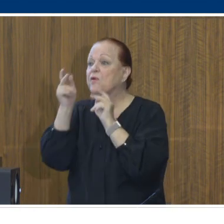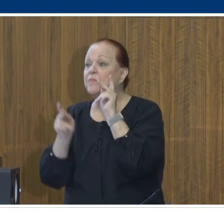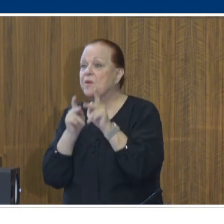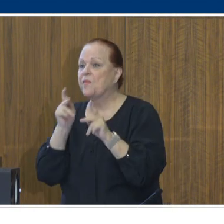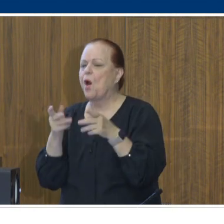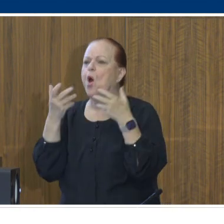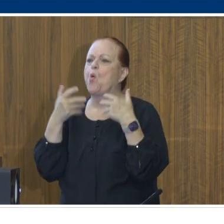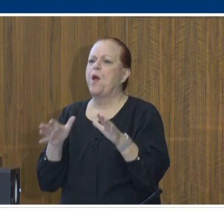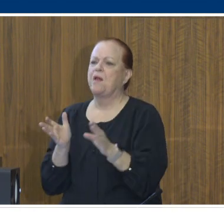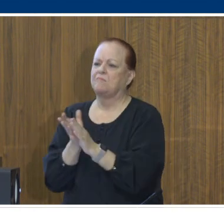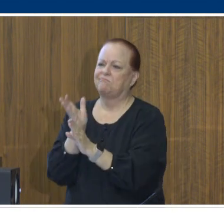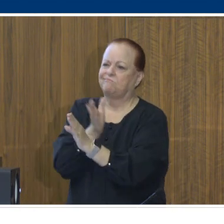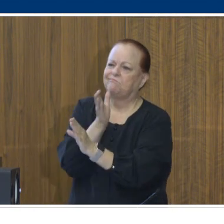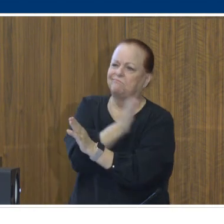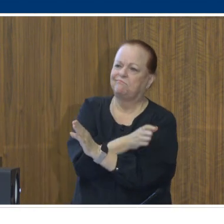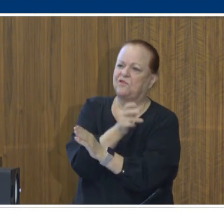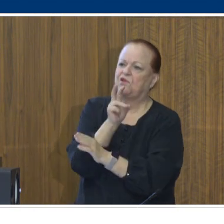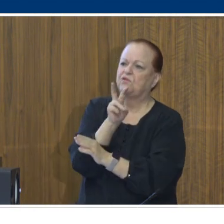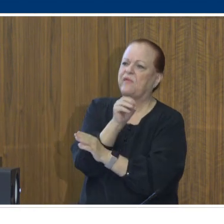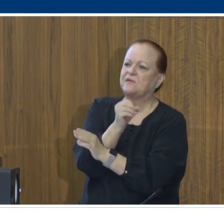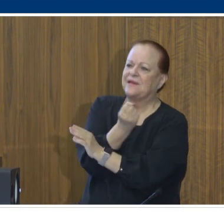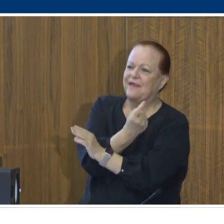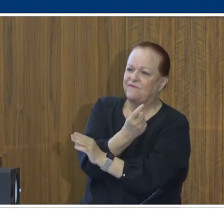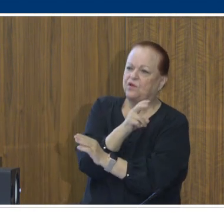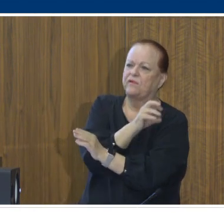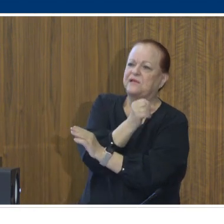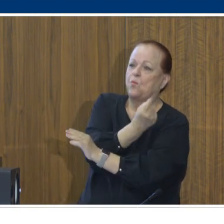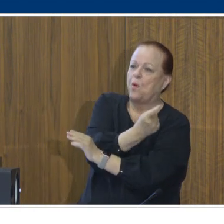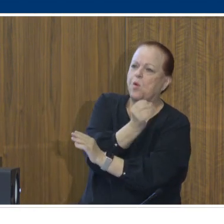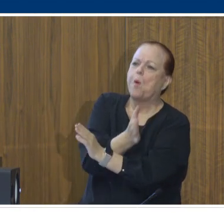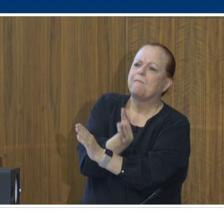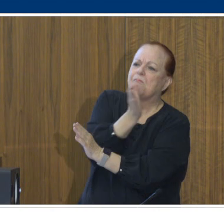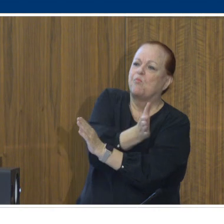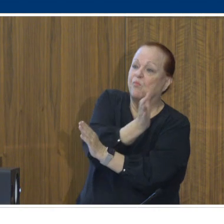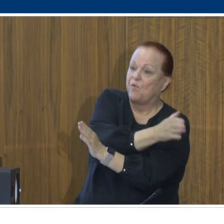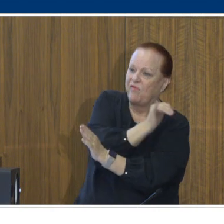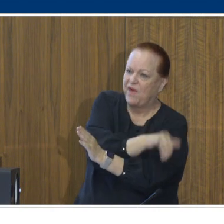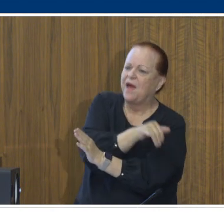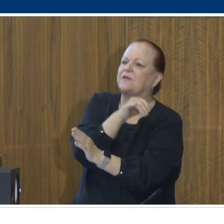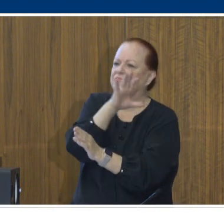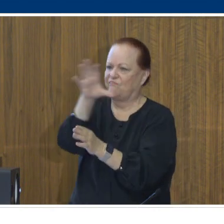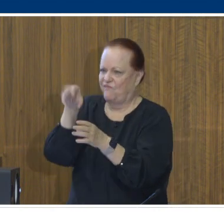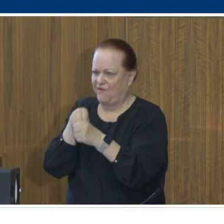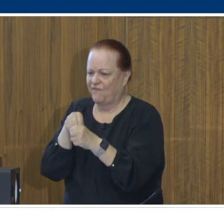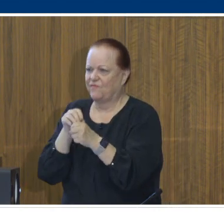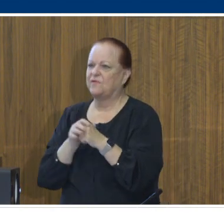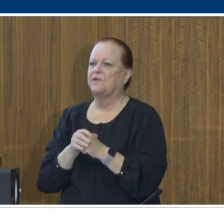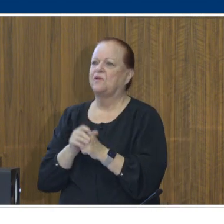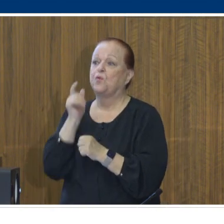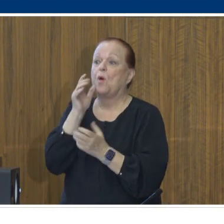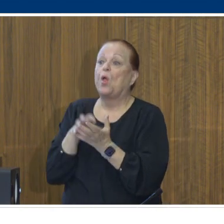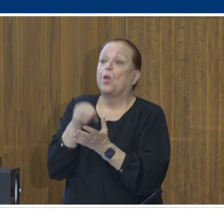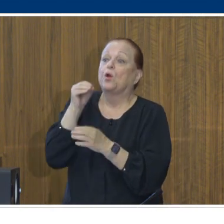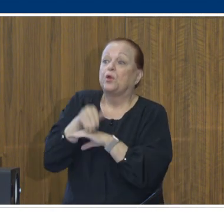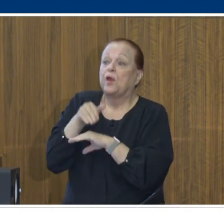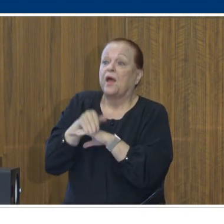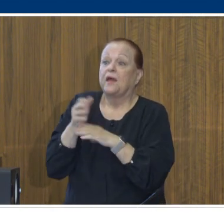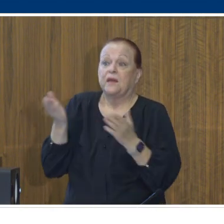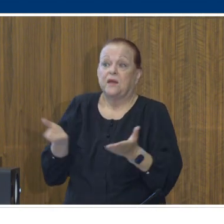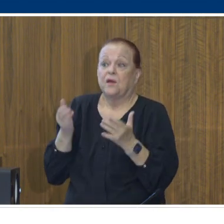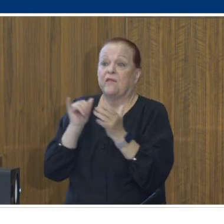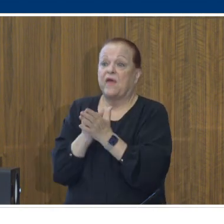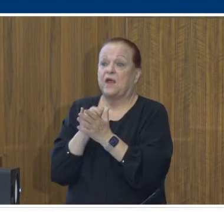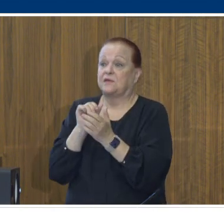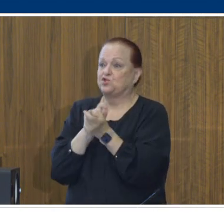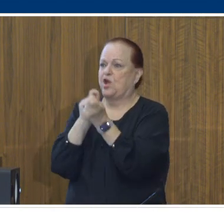in 2011, 2001, or before that. But as you'll learn tonight, a lot of things have changed this time around.